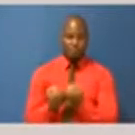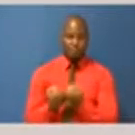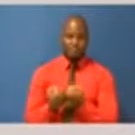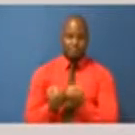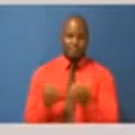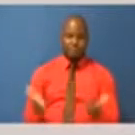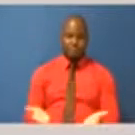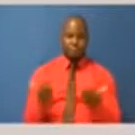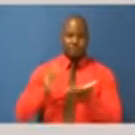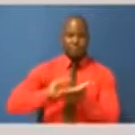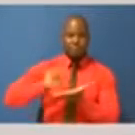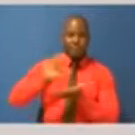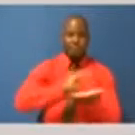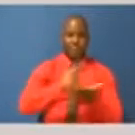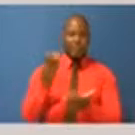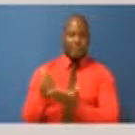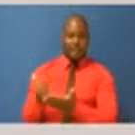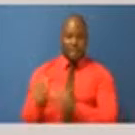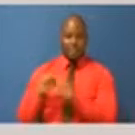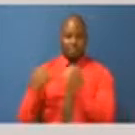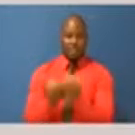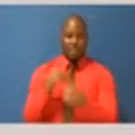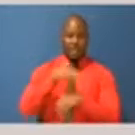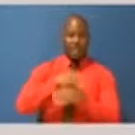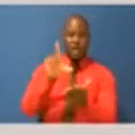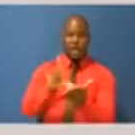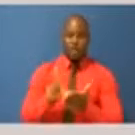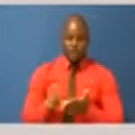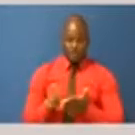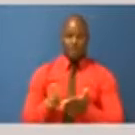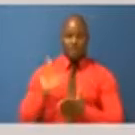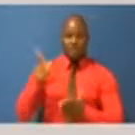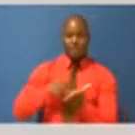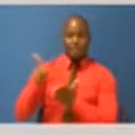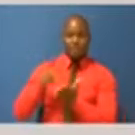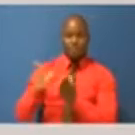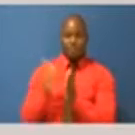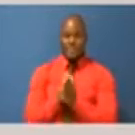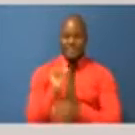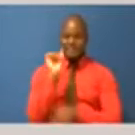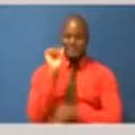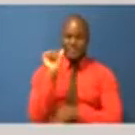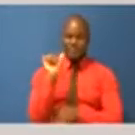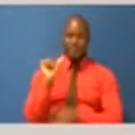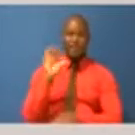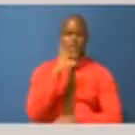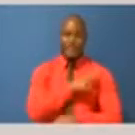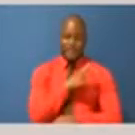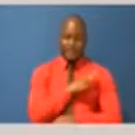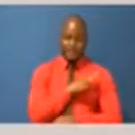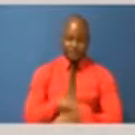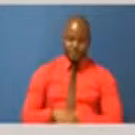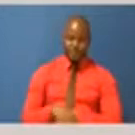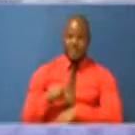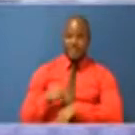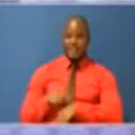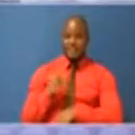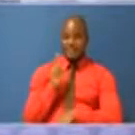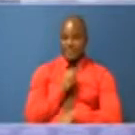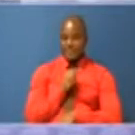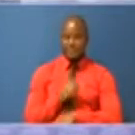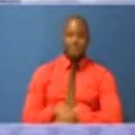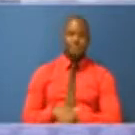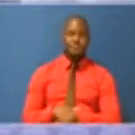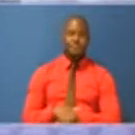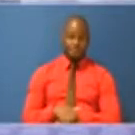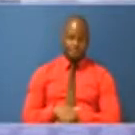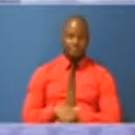i'll boost money in those circles and then they would get loans that they pay with minimum interest they build